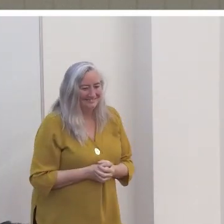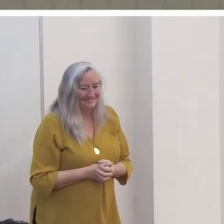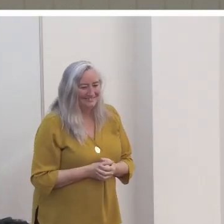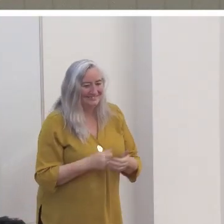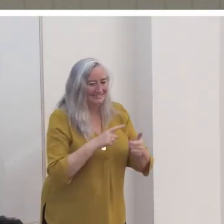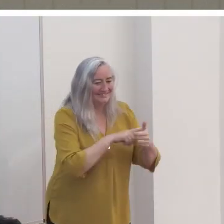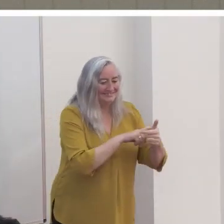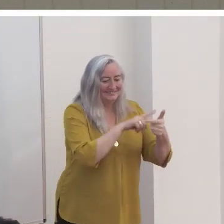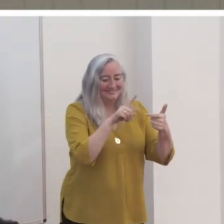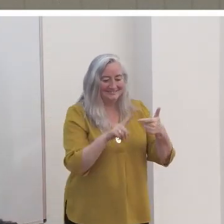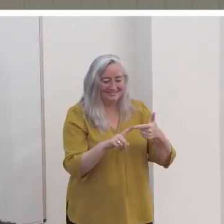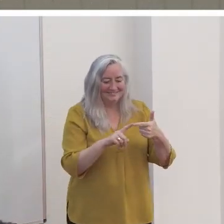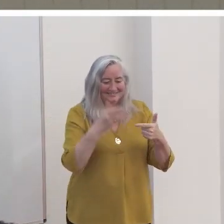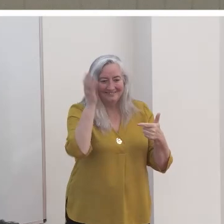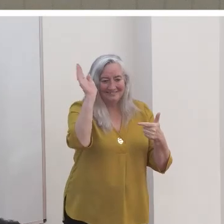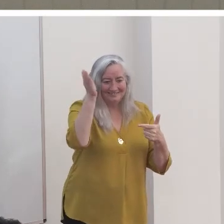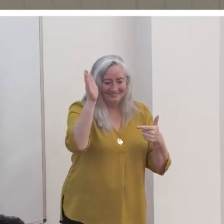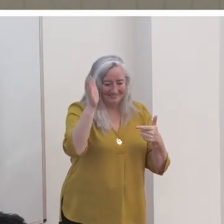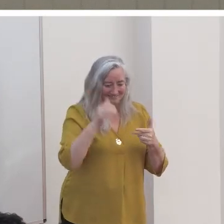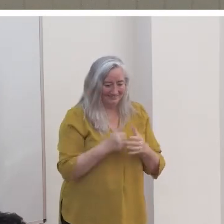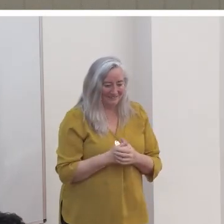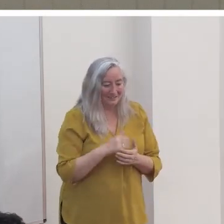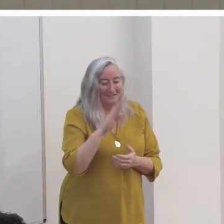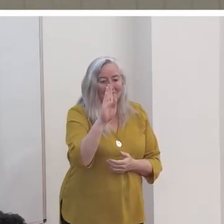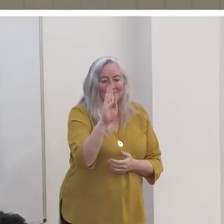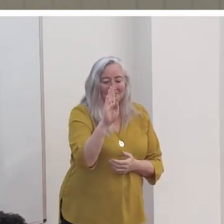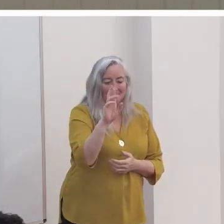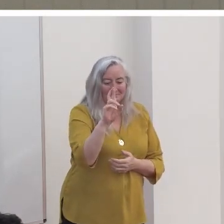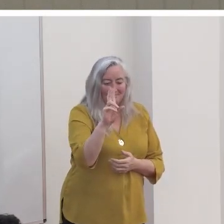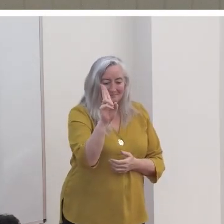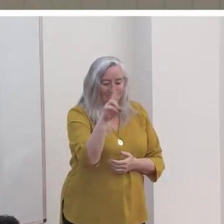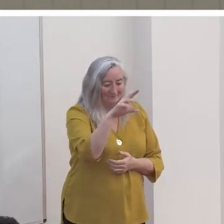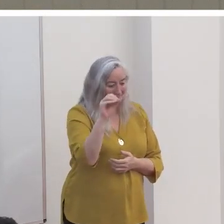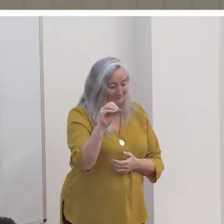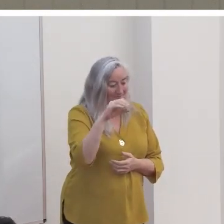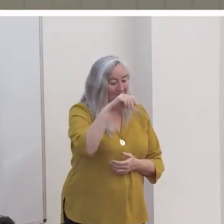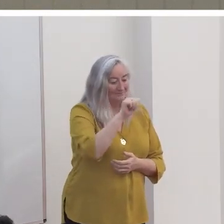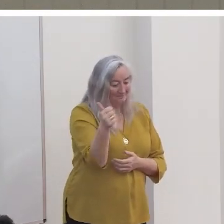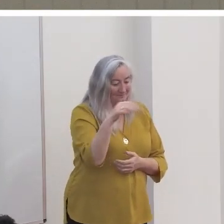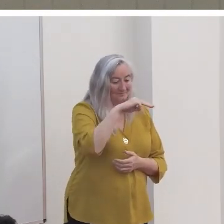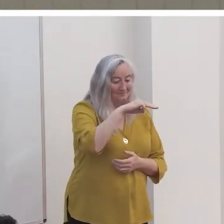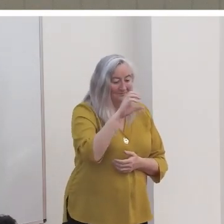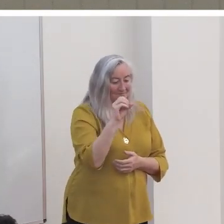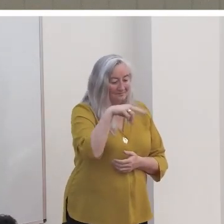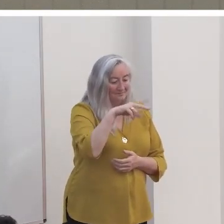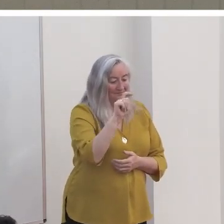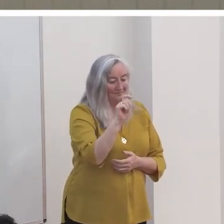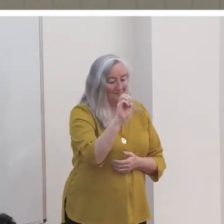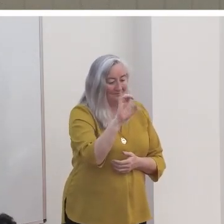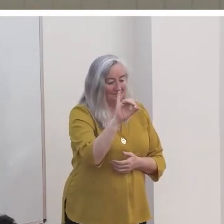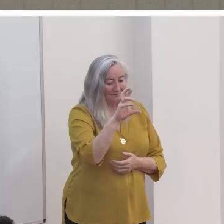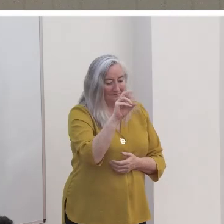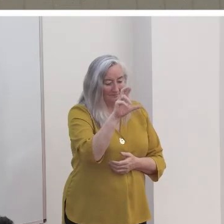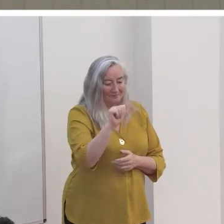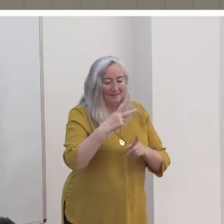really important NGO that does really important work for many years across many different jurisdictions. He has a